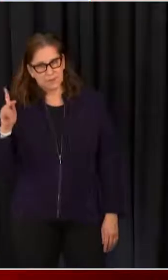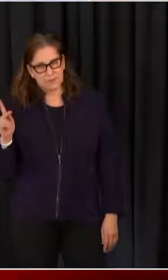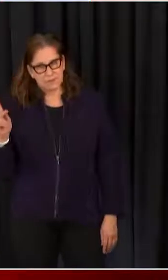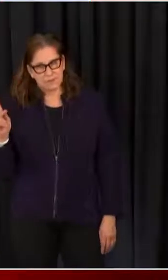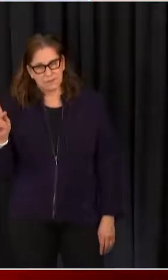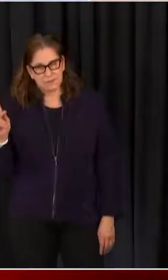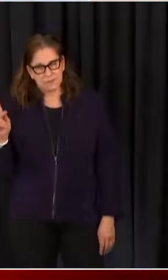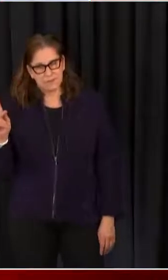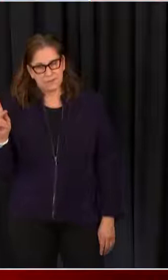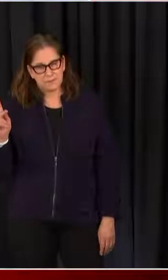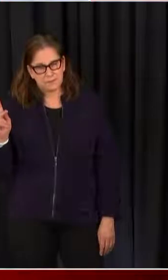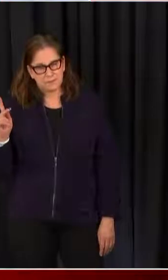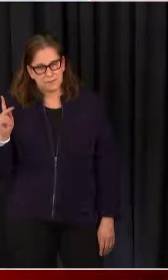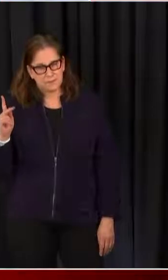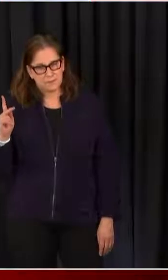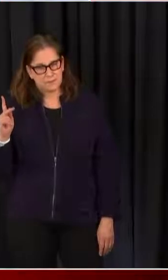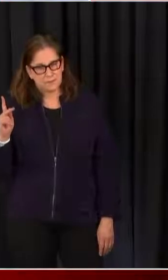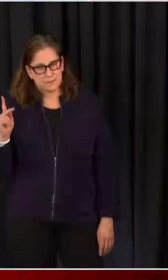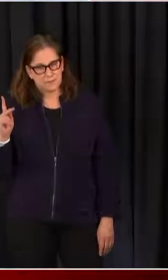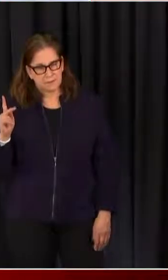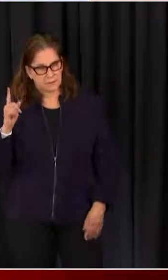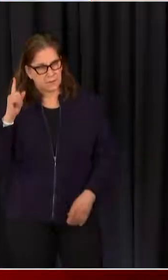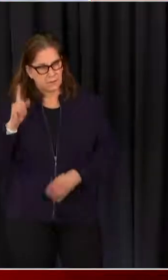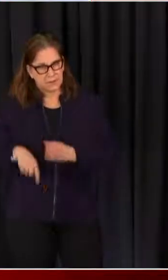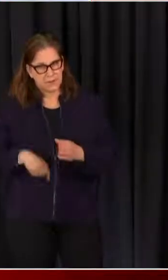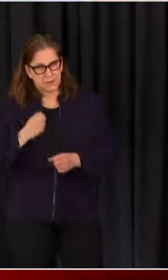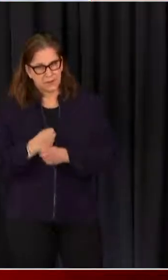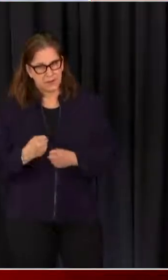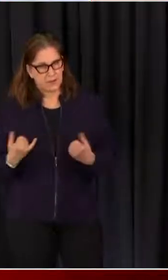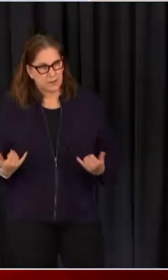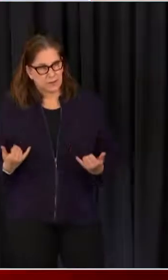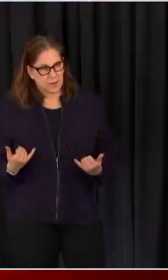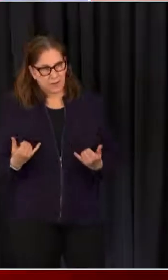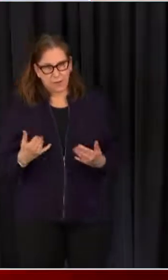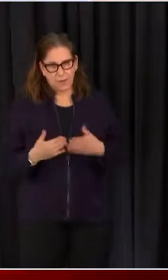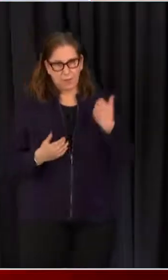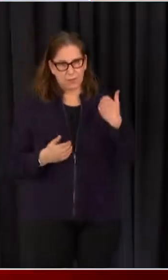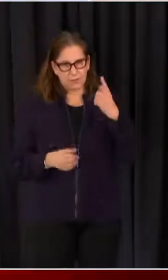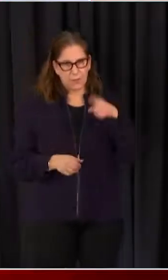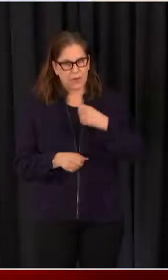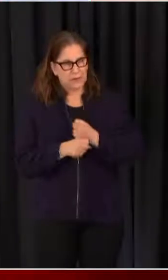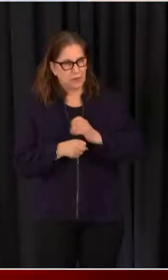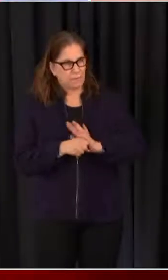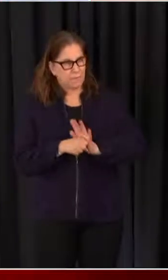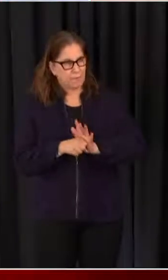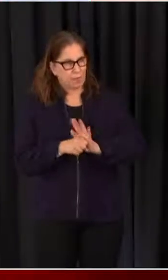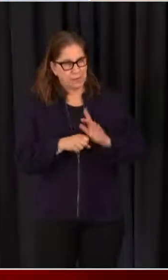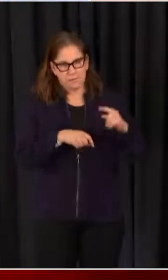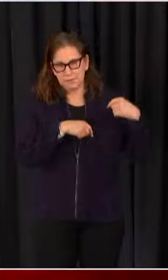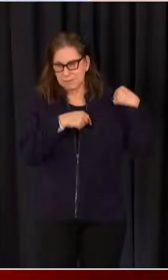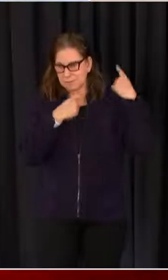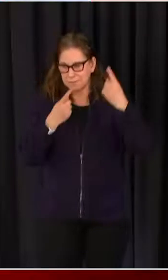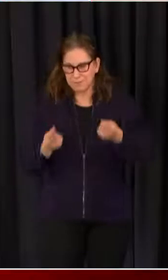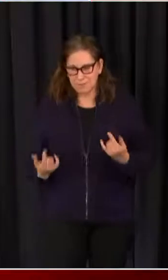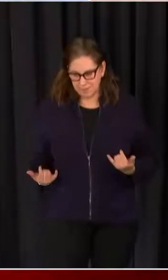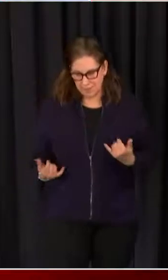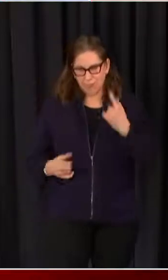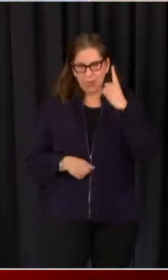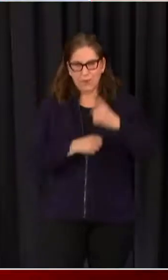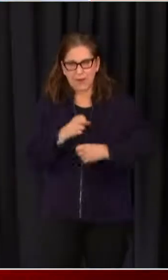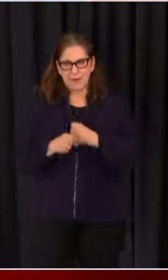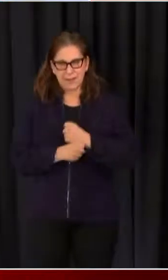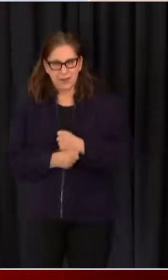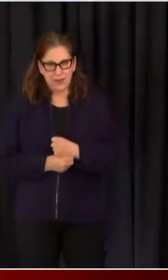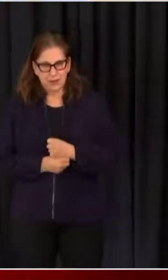about 1 year since your Yes. first COVID-19 press conference. And I'm just wondering if you can reflect on that. A lot has